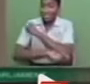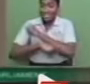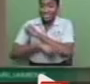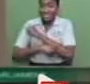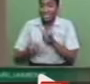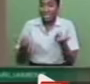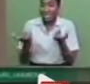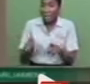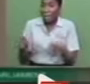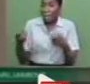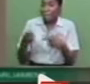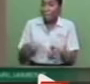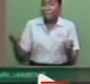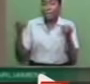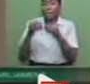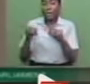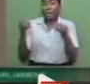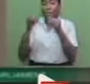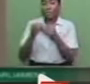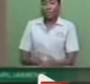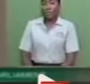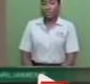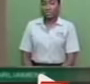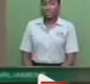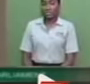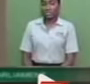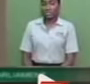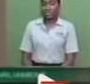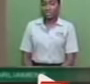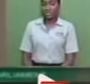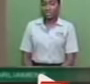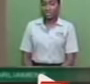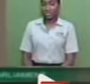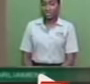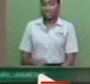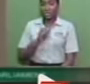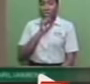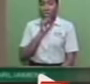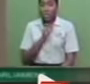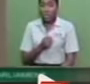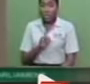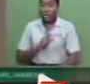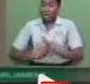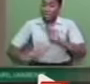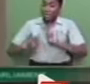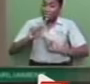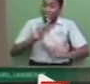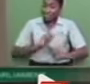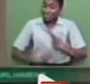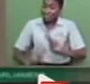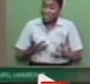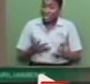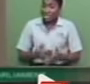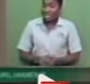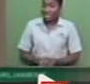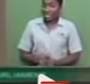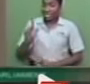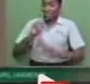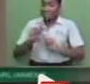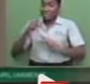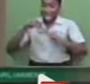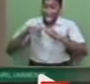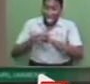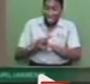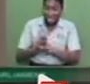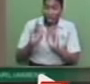security may be there. Just ordinary people, old people, home invasions. A young lady was telling